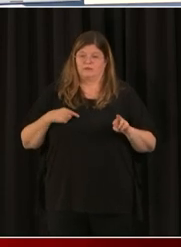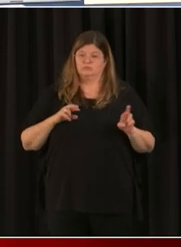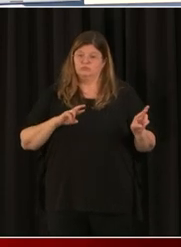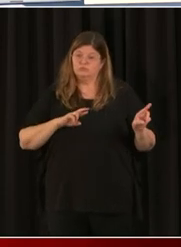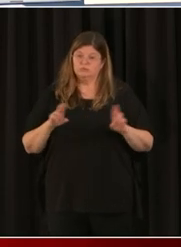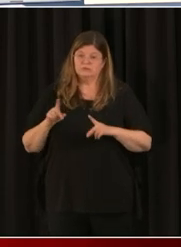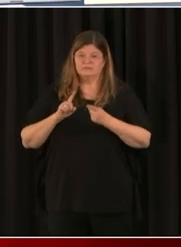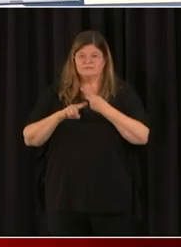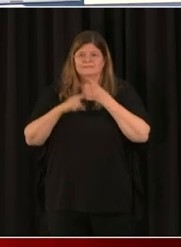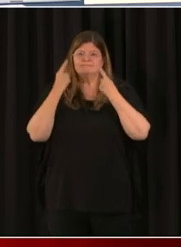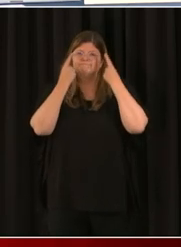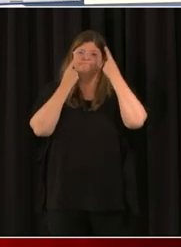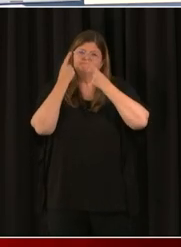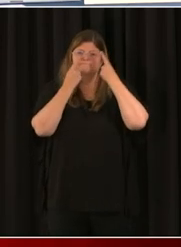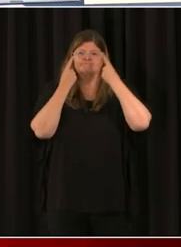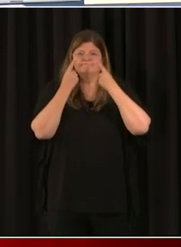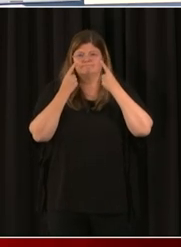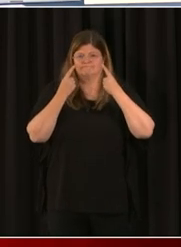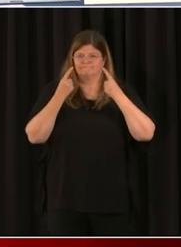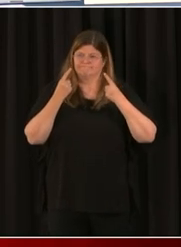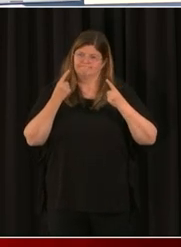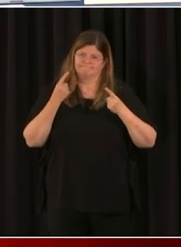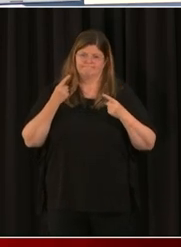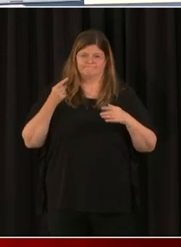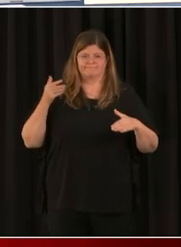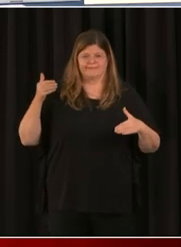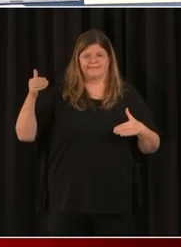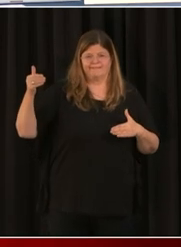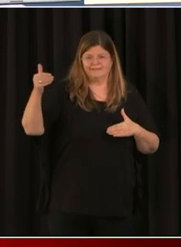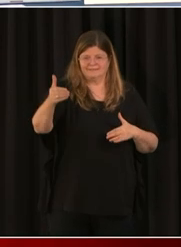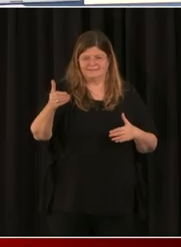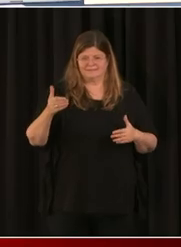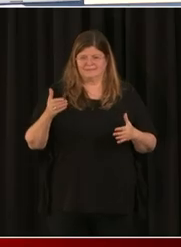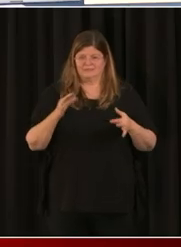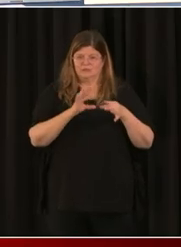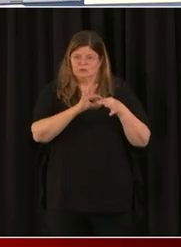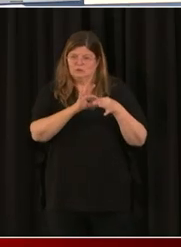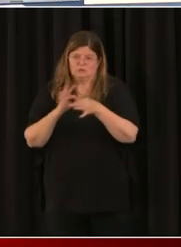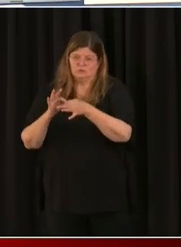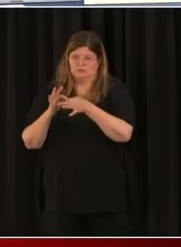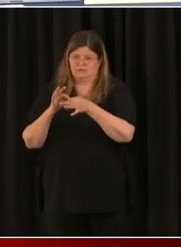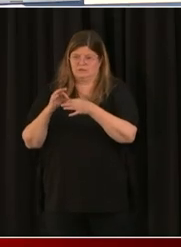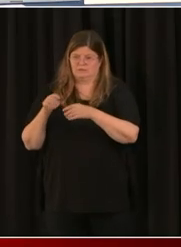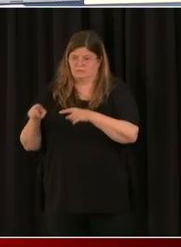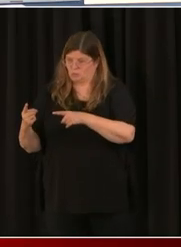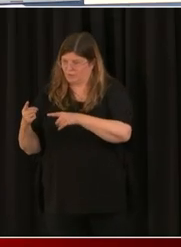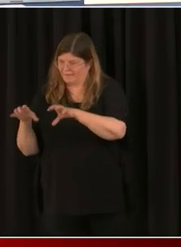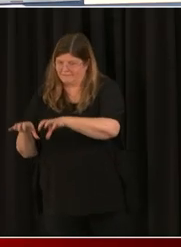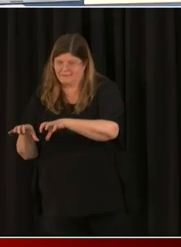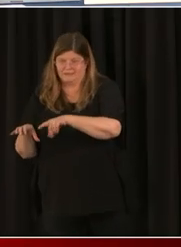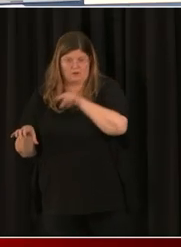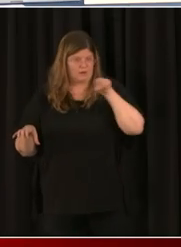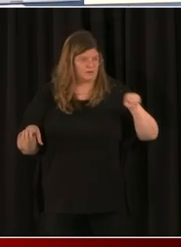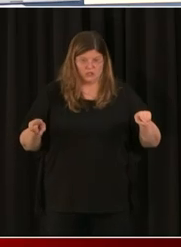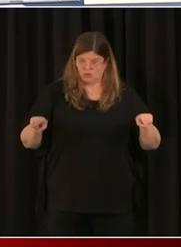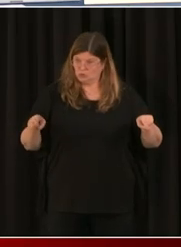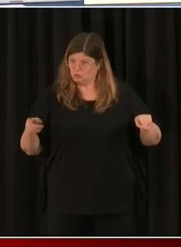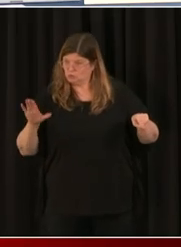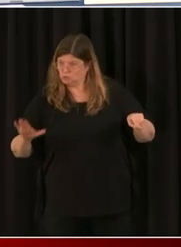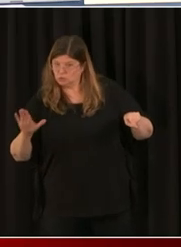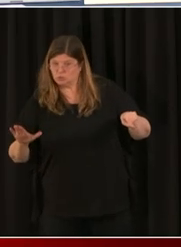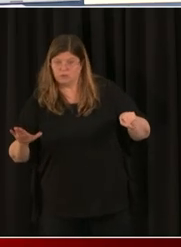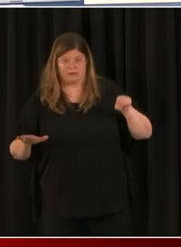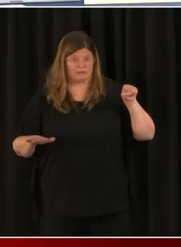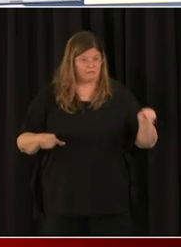be thinking in these very sort of linear ways that one activity cannot be restarted or